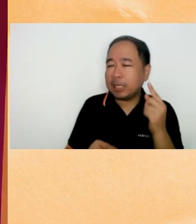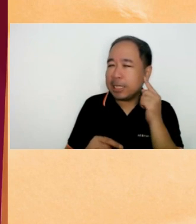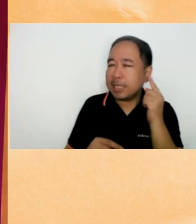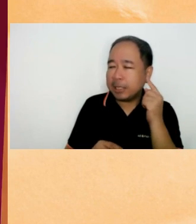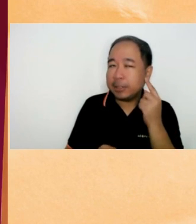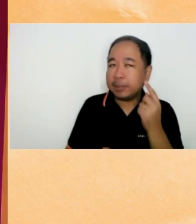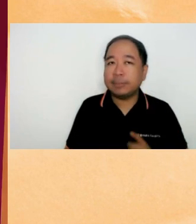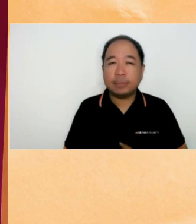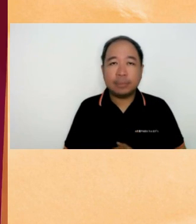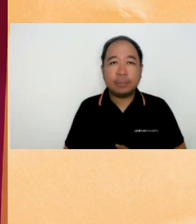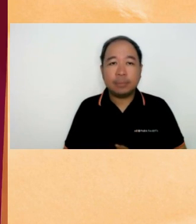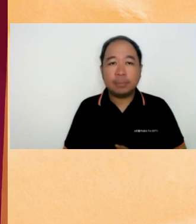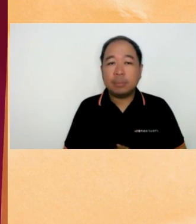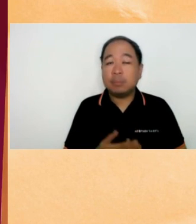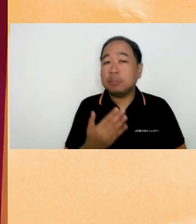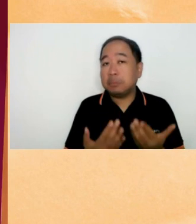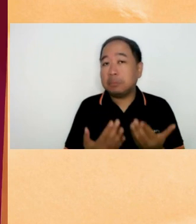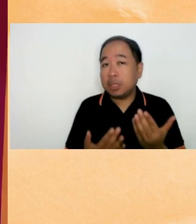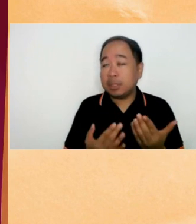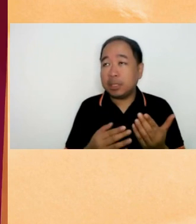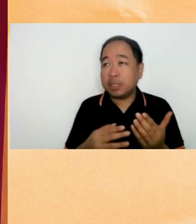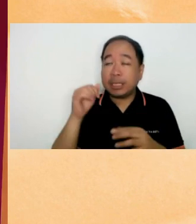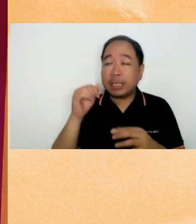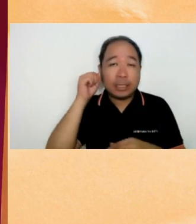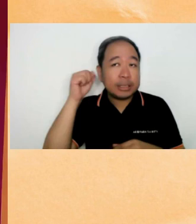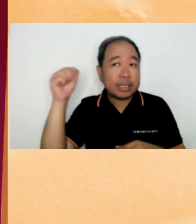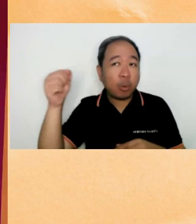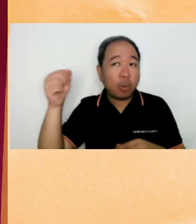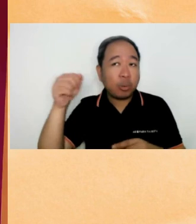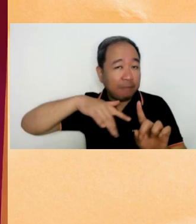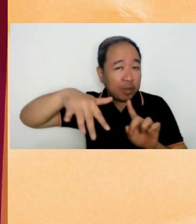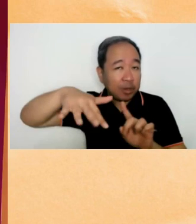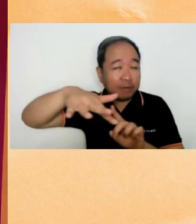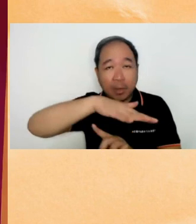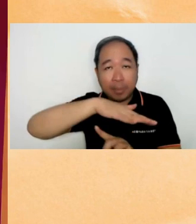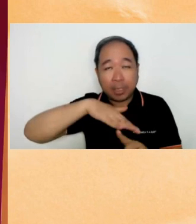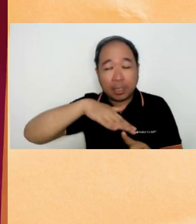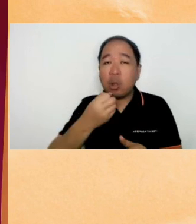It could be the sound of your surroundings or even your own breathing.